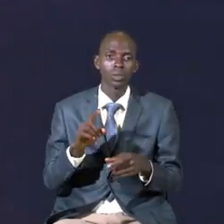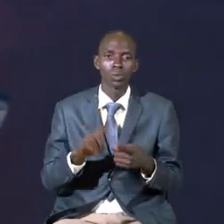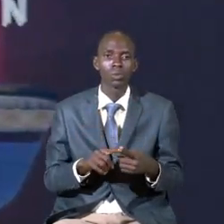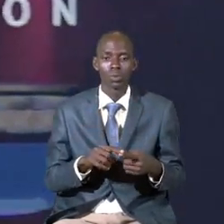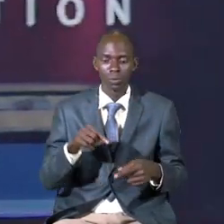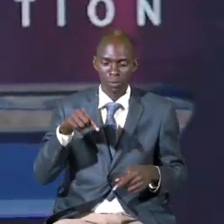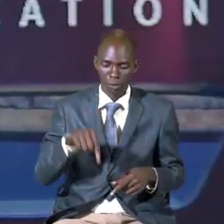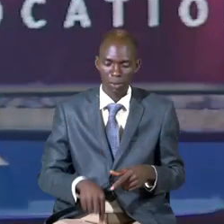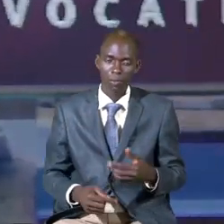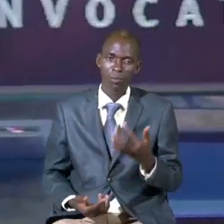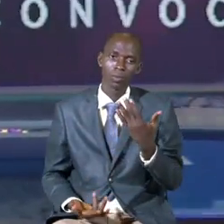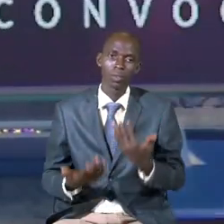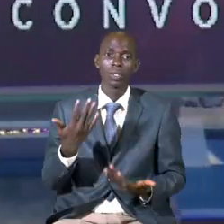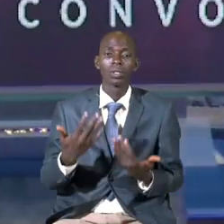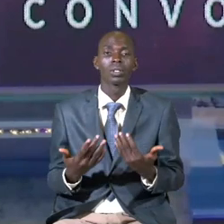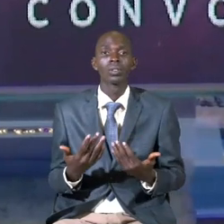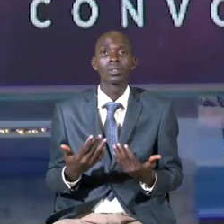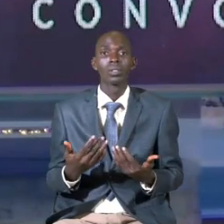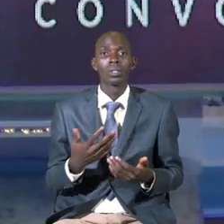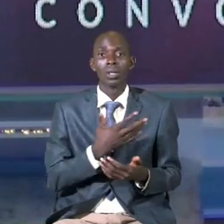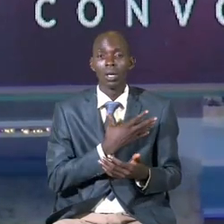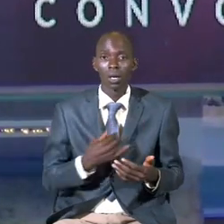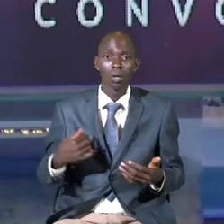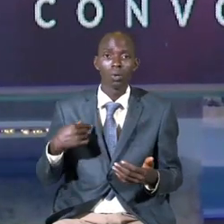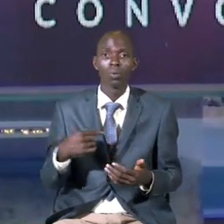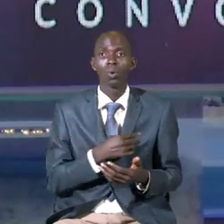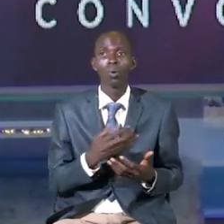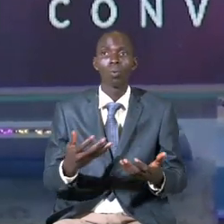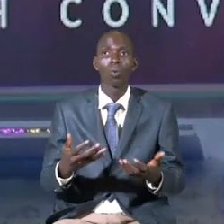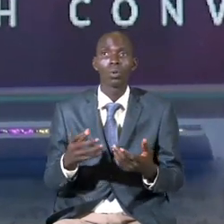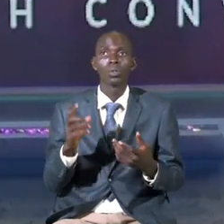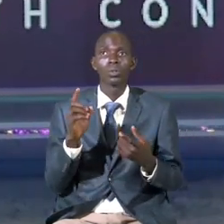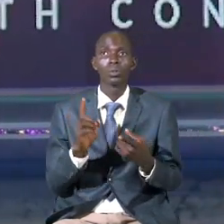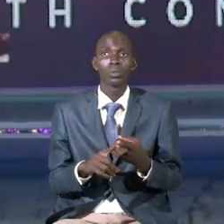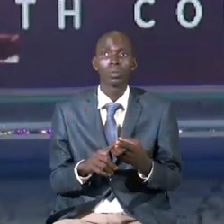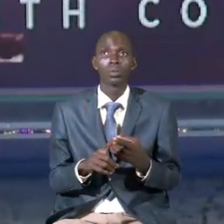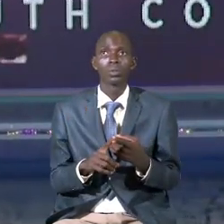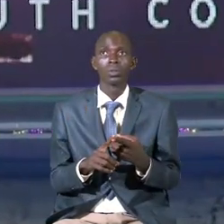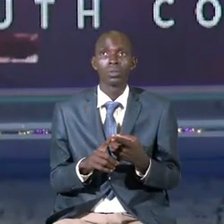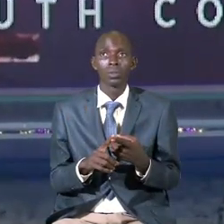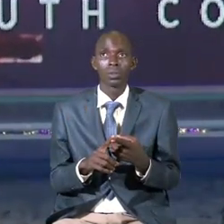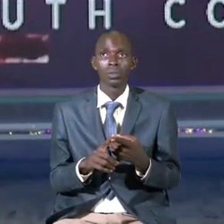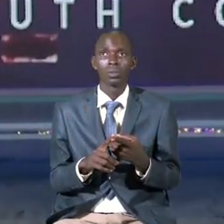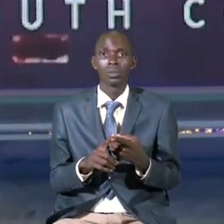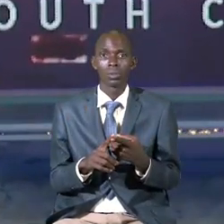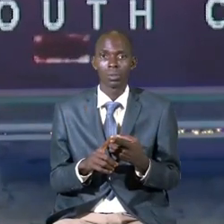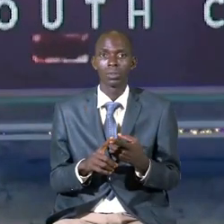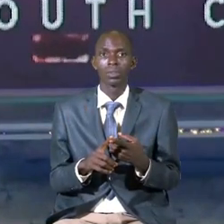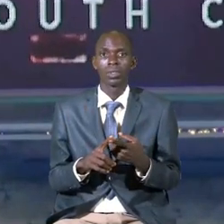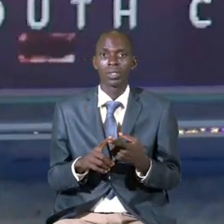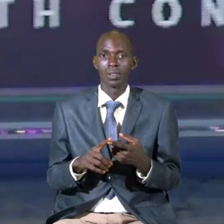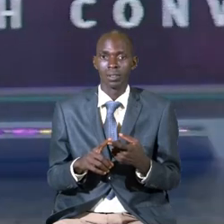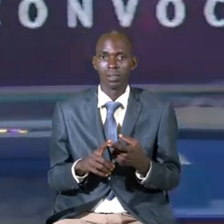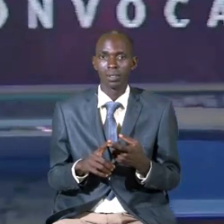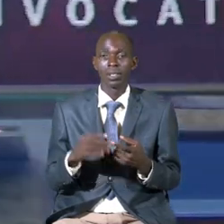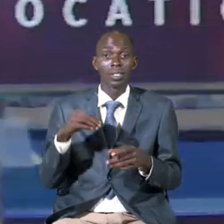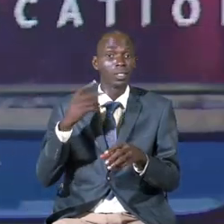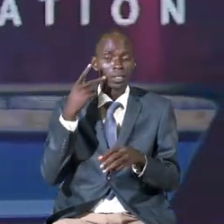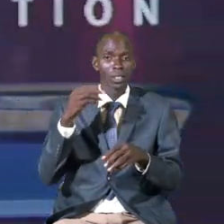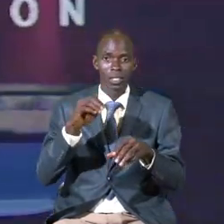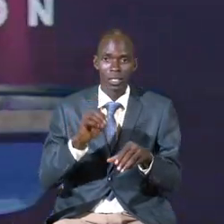tower not total with triumphina truth in ephesians